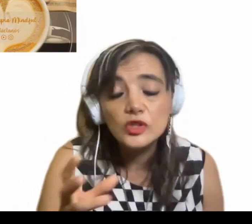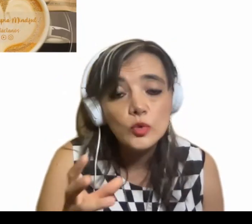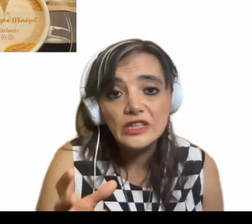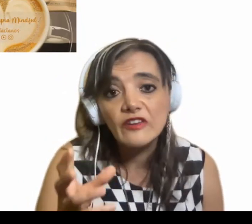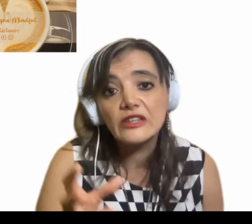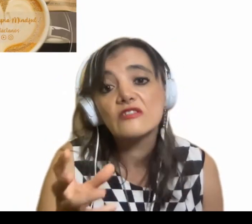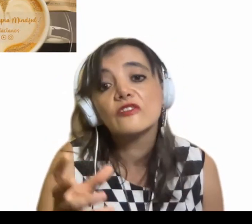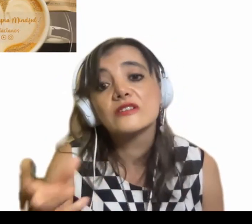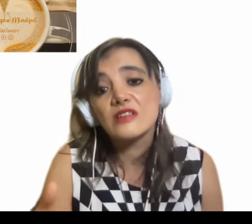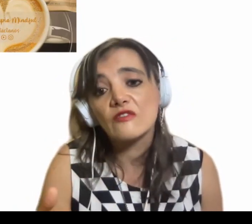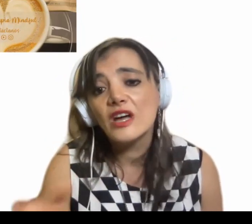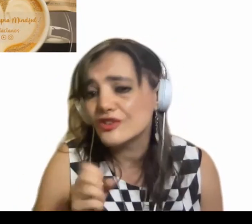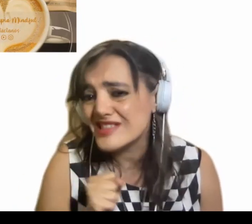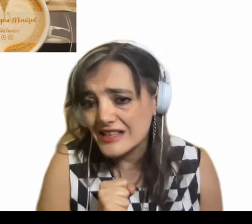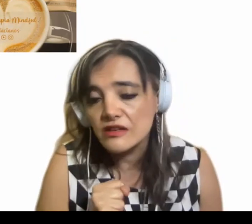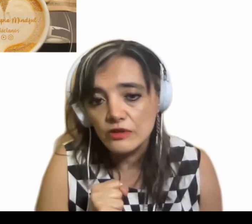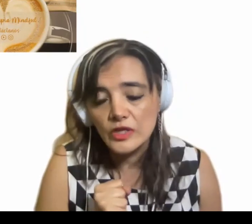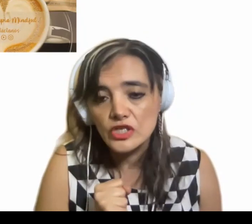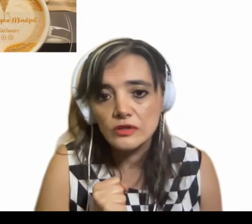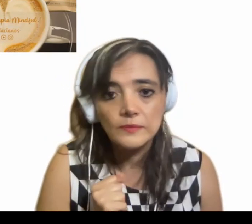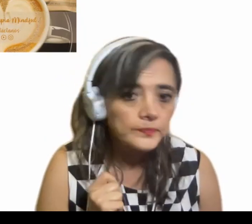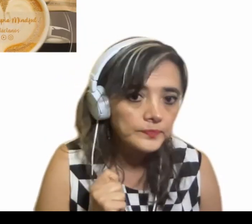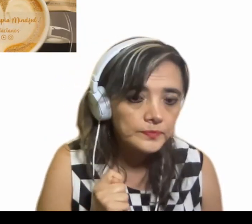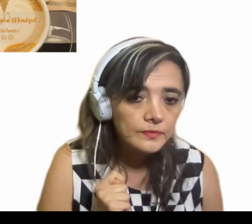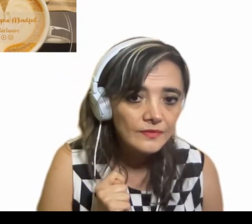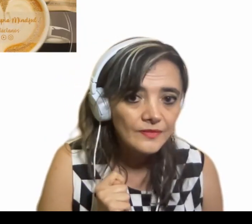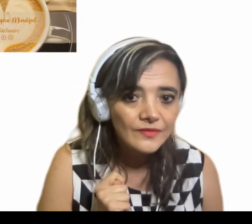but it won't do it if it doesn't feel safe. Does that answer your question?